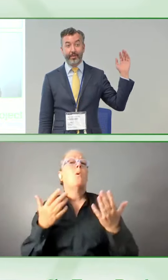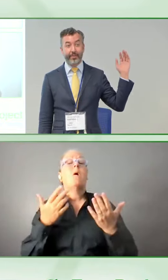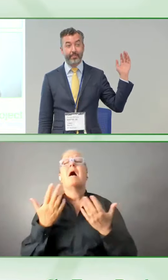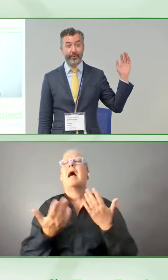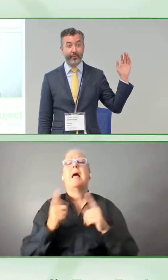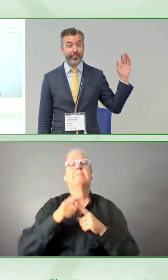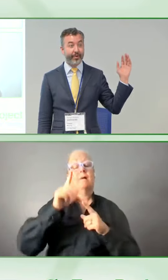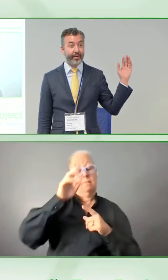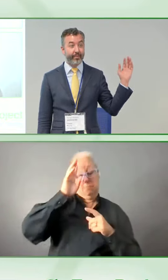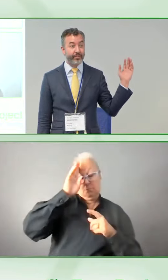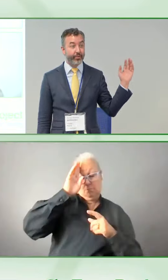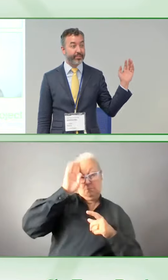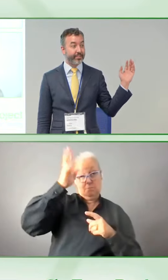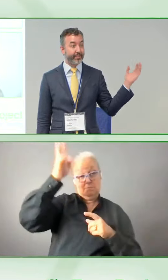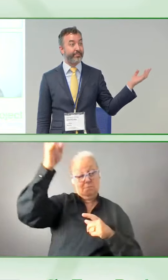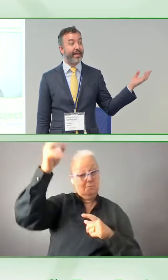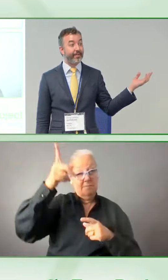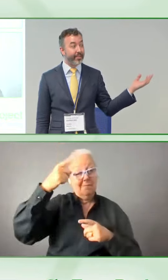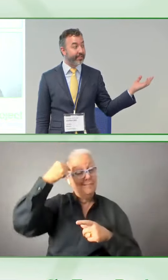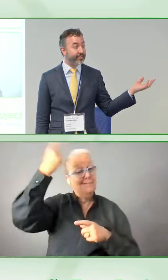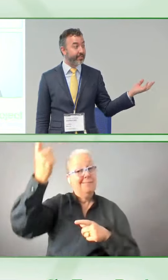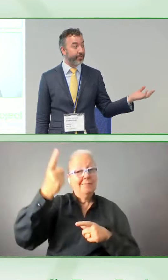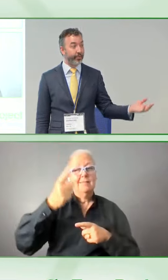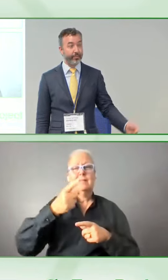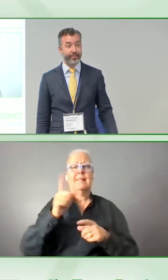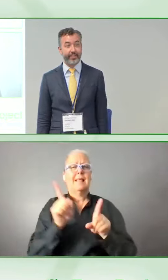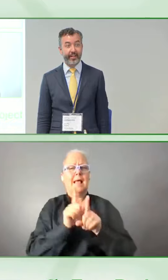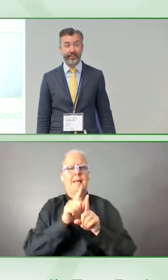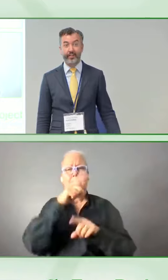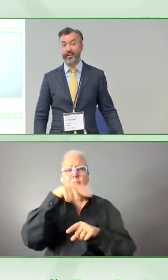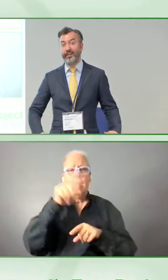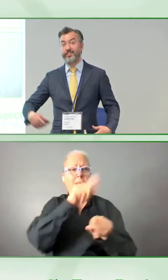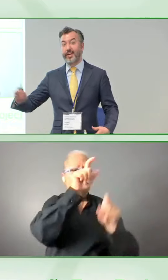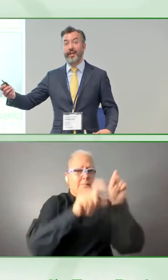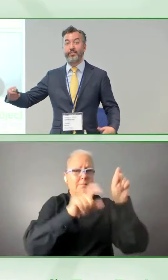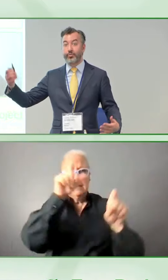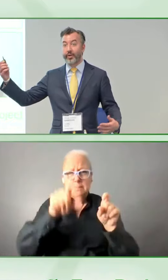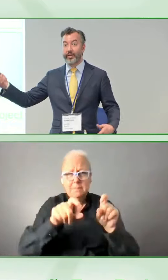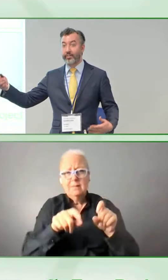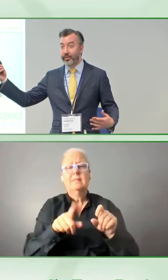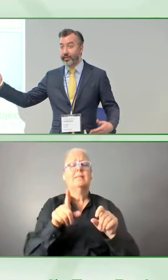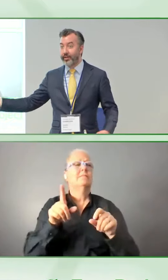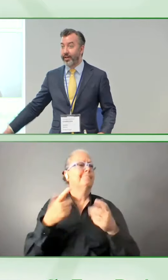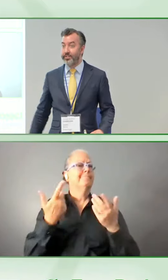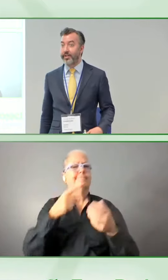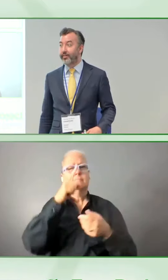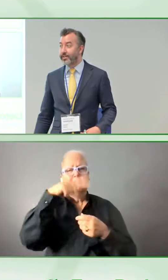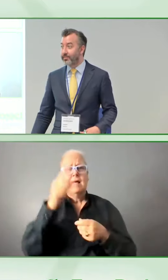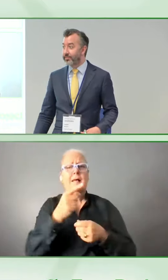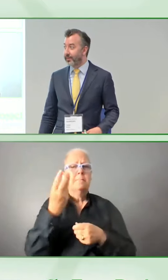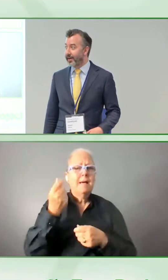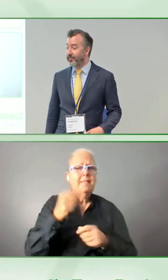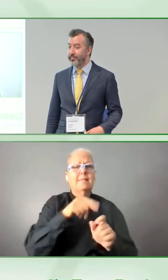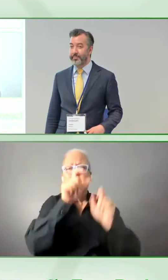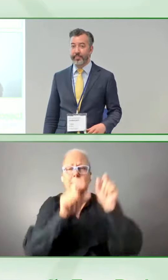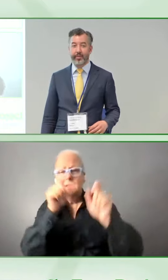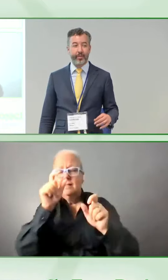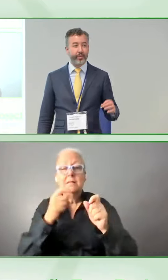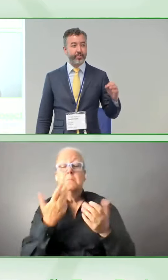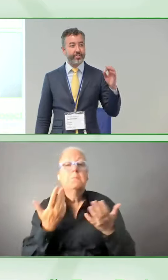we had the right people with the right resources, and maybe this is something we could put together in 10, 20, 30, a generation from